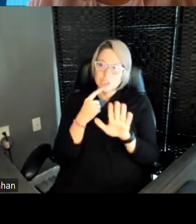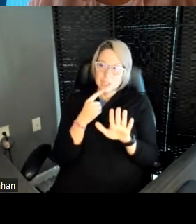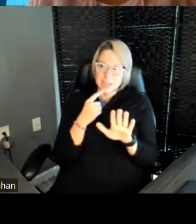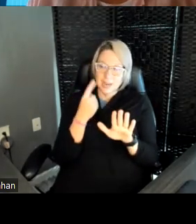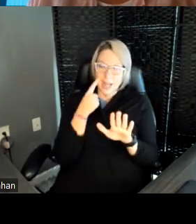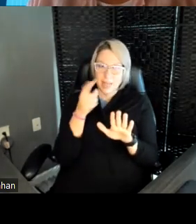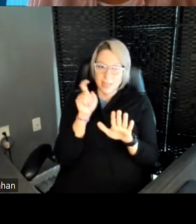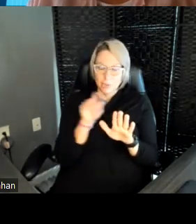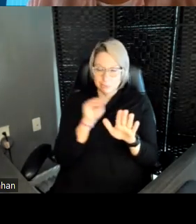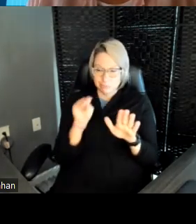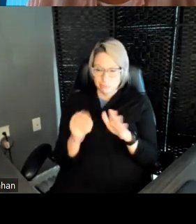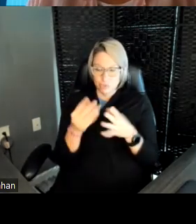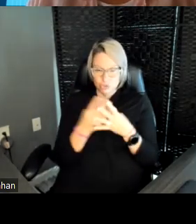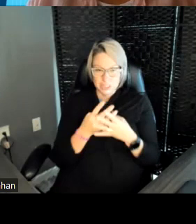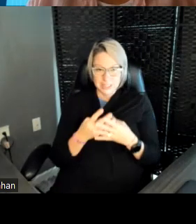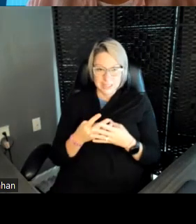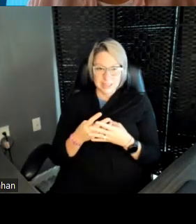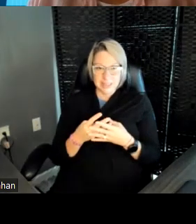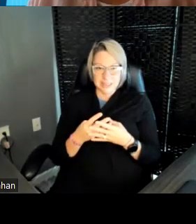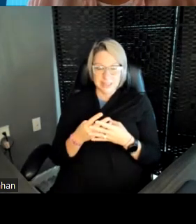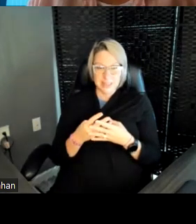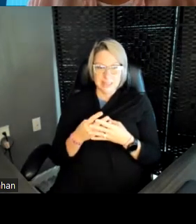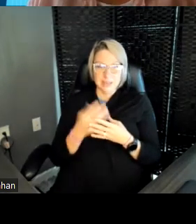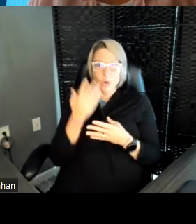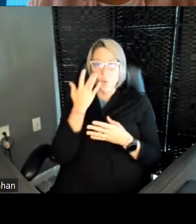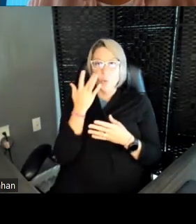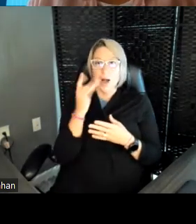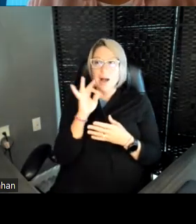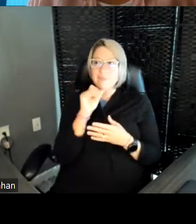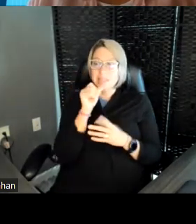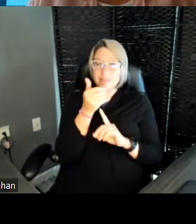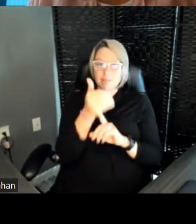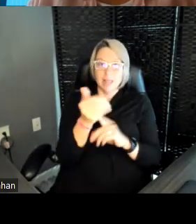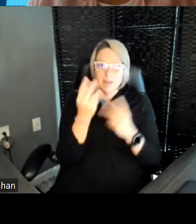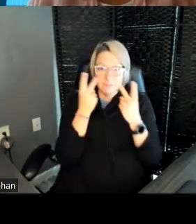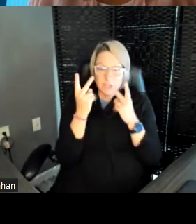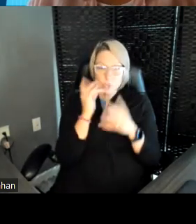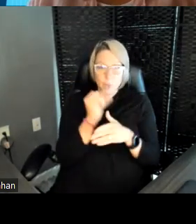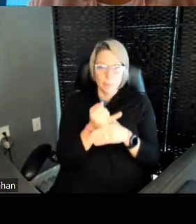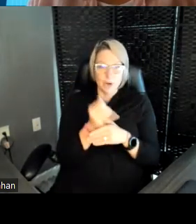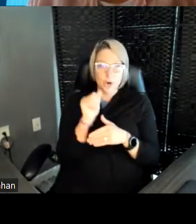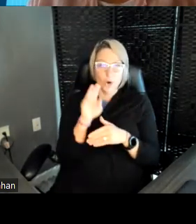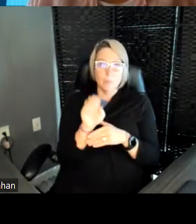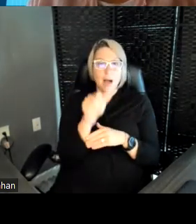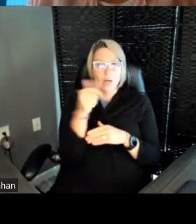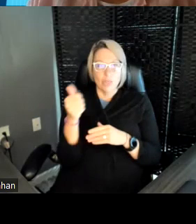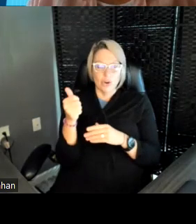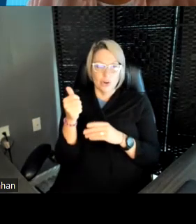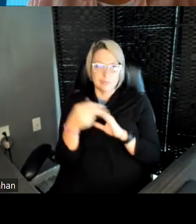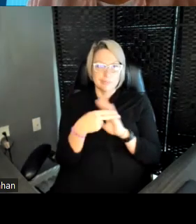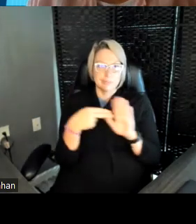screening, Tanny, because even if it doesn't flag visual impairment, it may flag another condition.